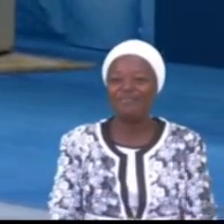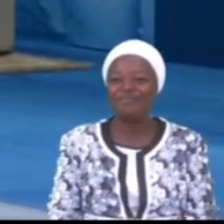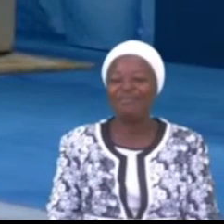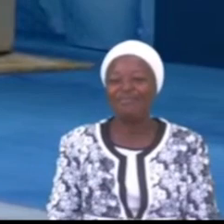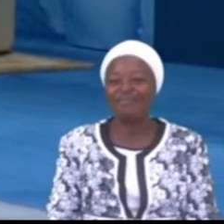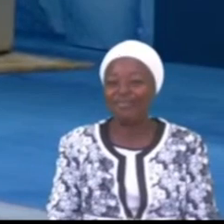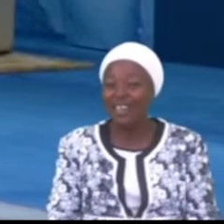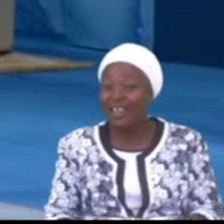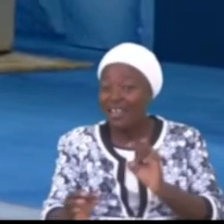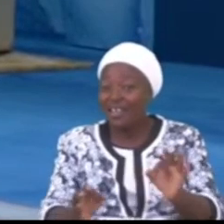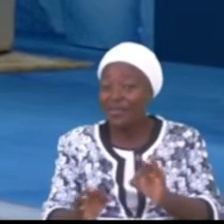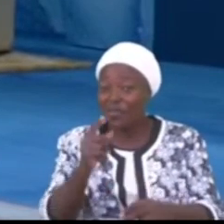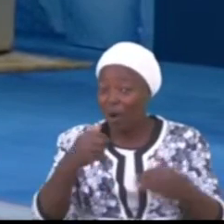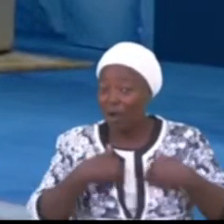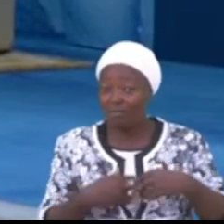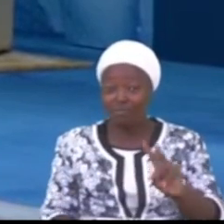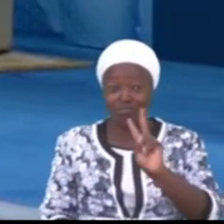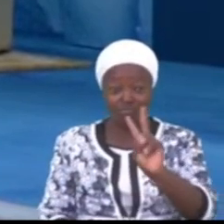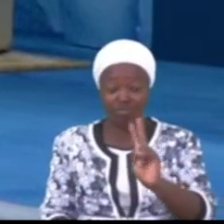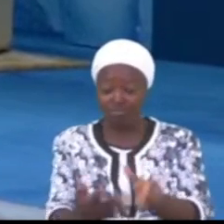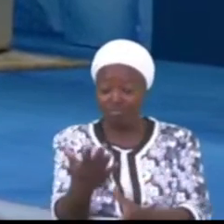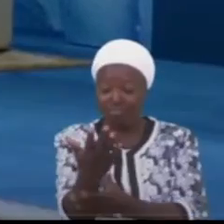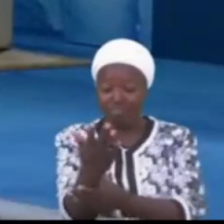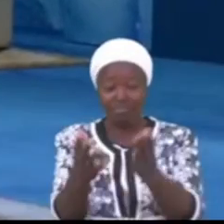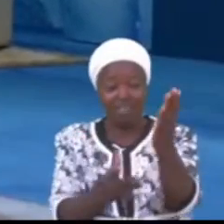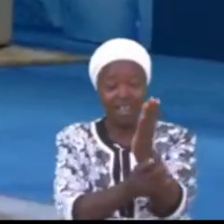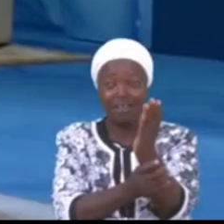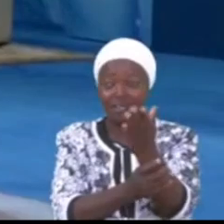If you have your hands there,